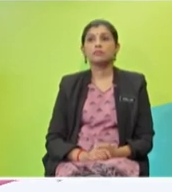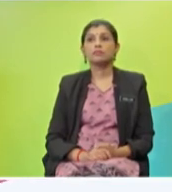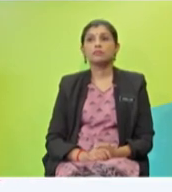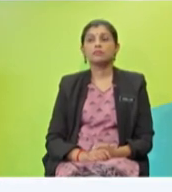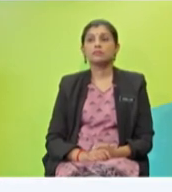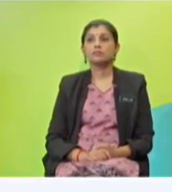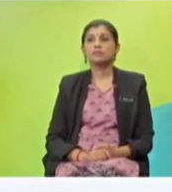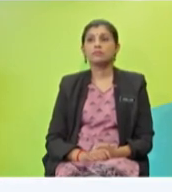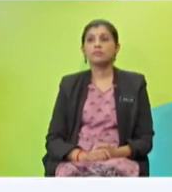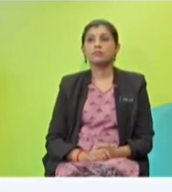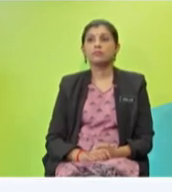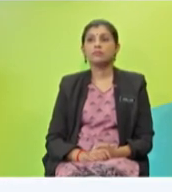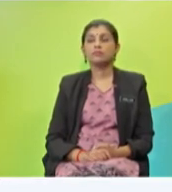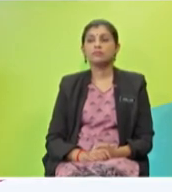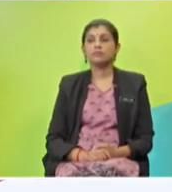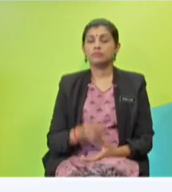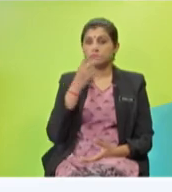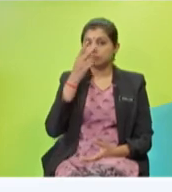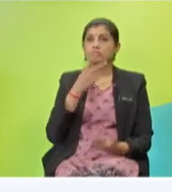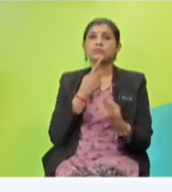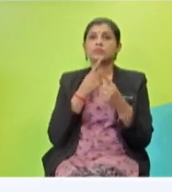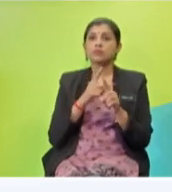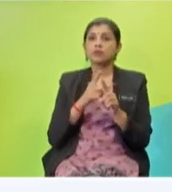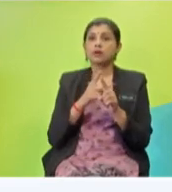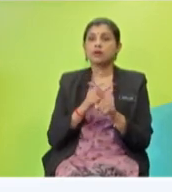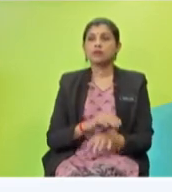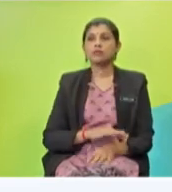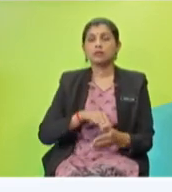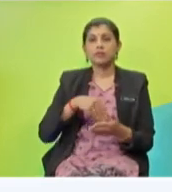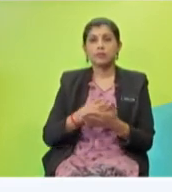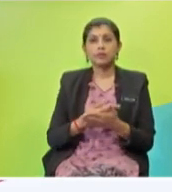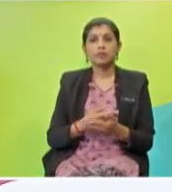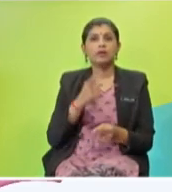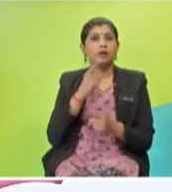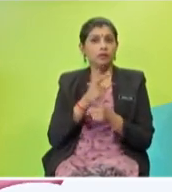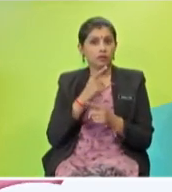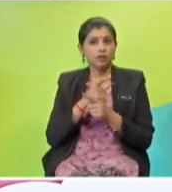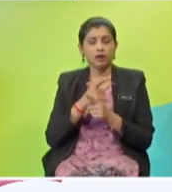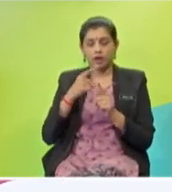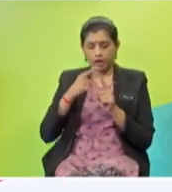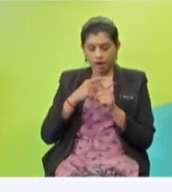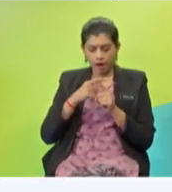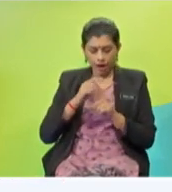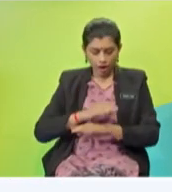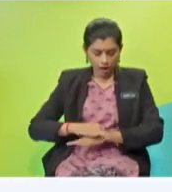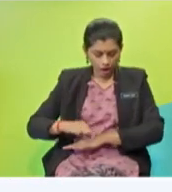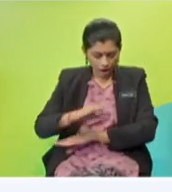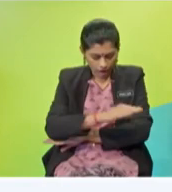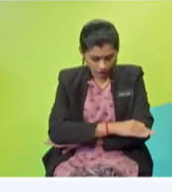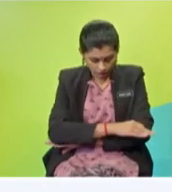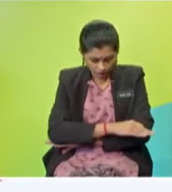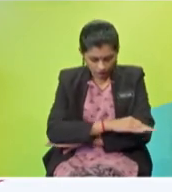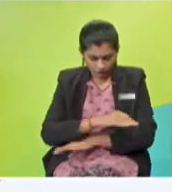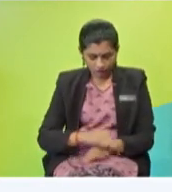Okay, let's look at their answers. Well done. All right. Okay. They put it under feel and the answer